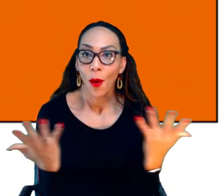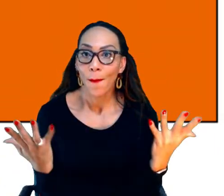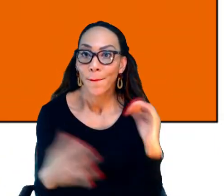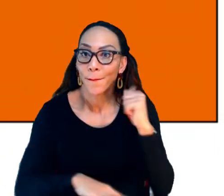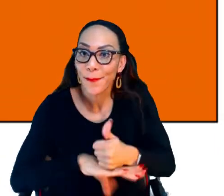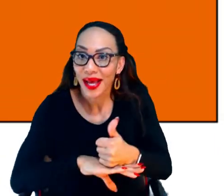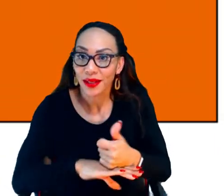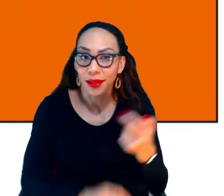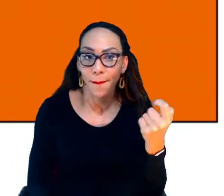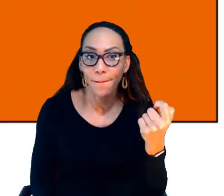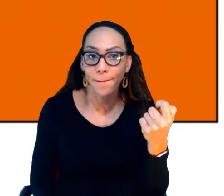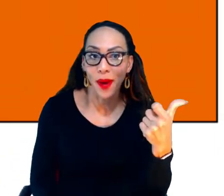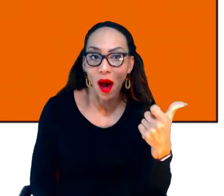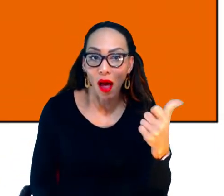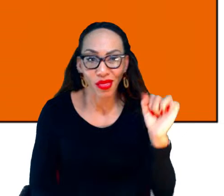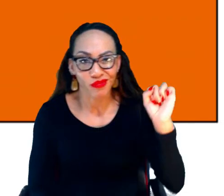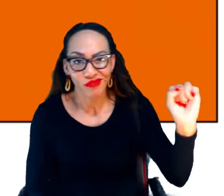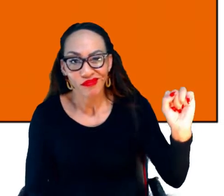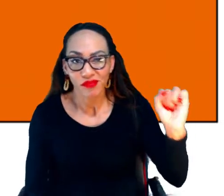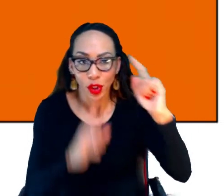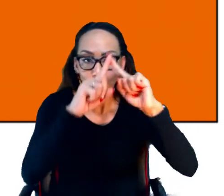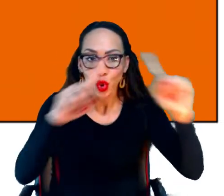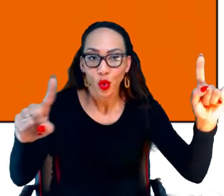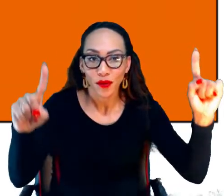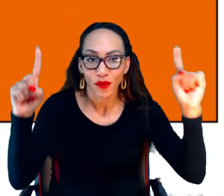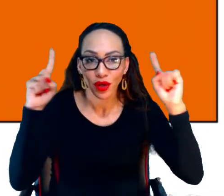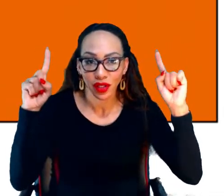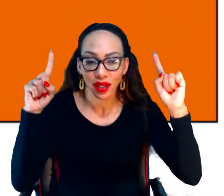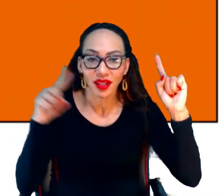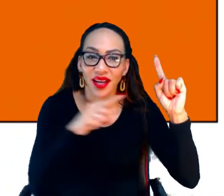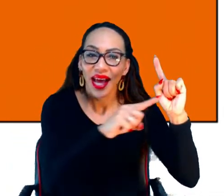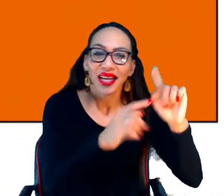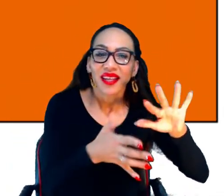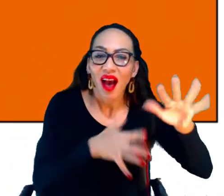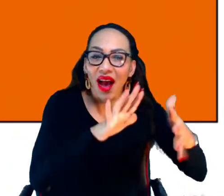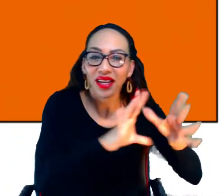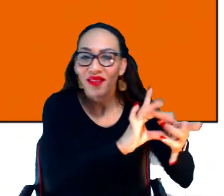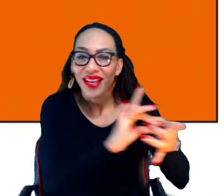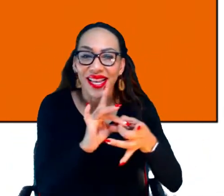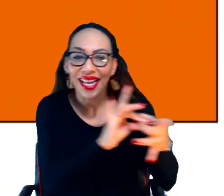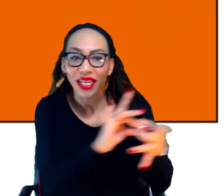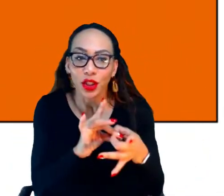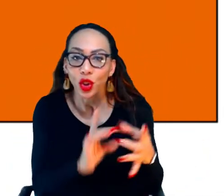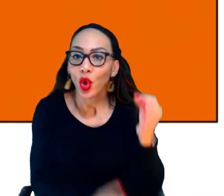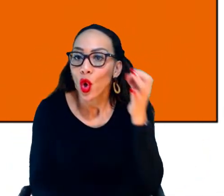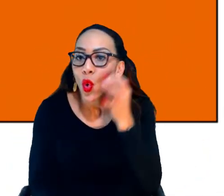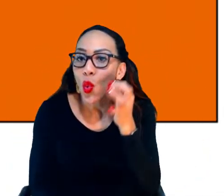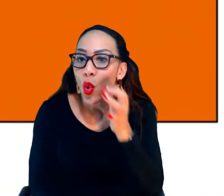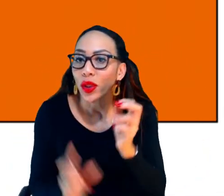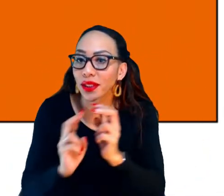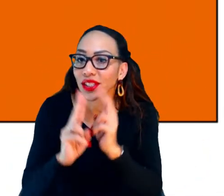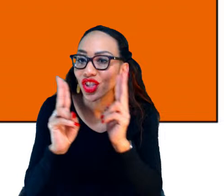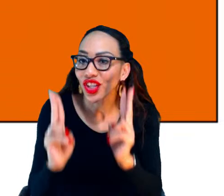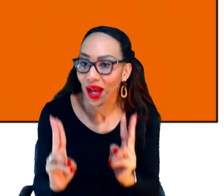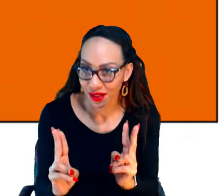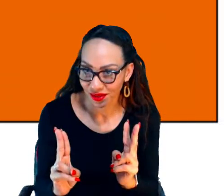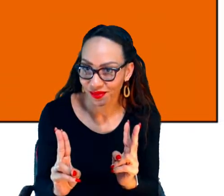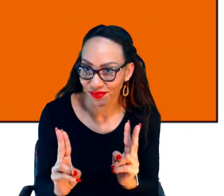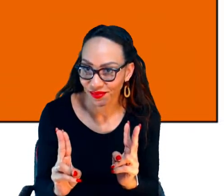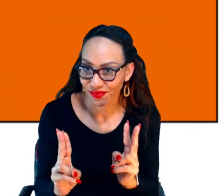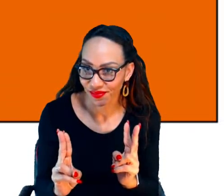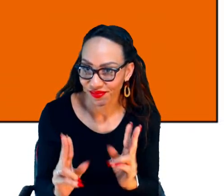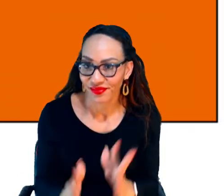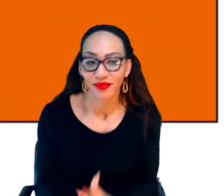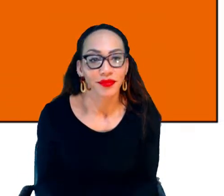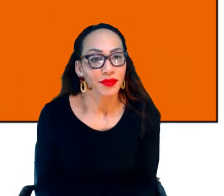Bath University, so it's like a sibling to the Watershed, really, to Pervasive Media. So I'll just go through